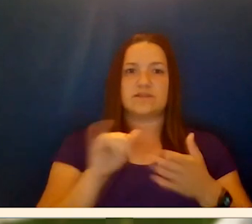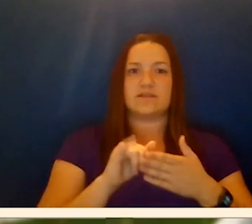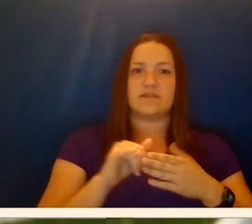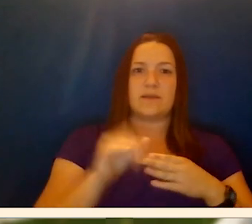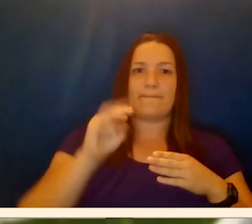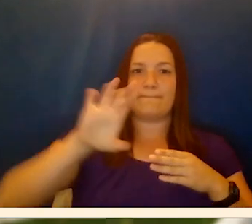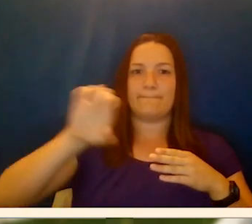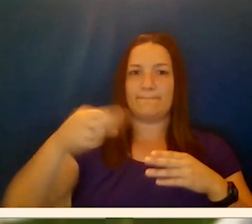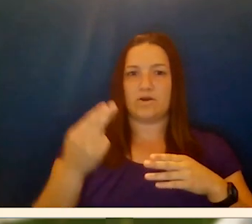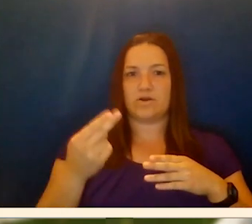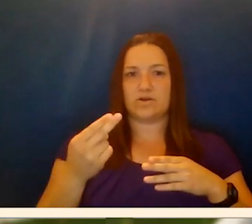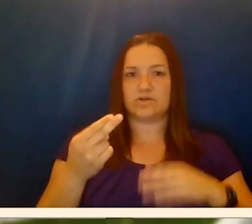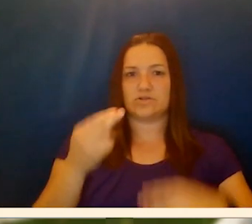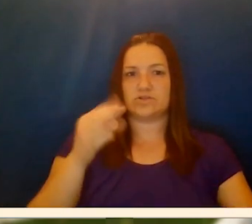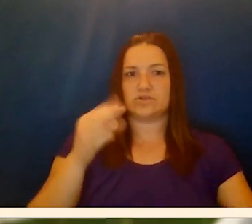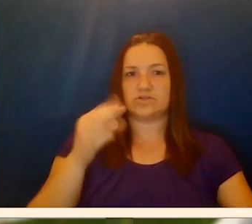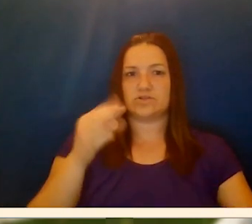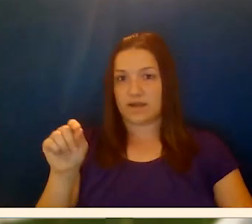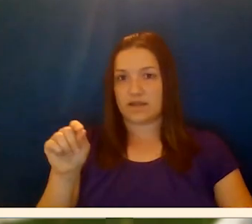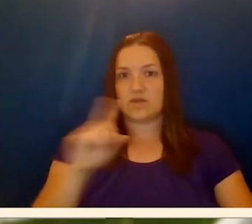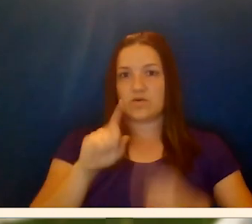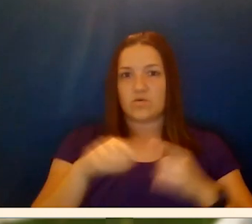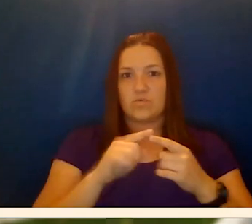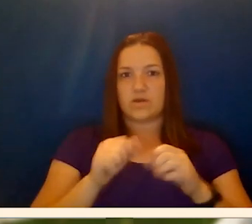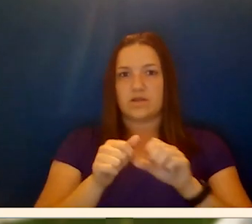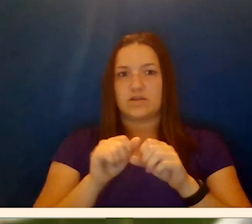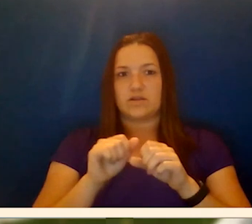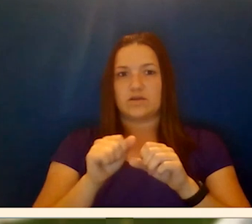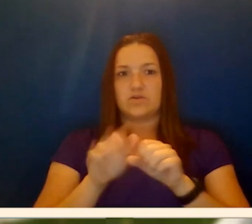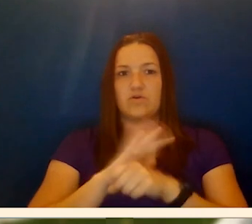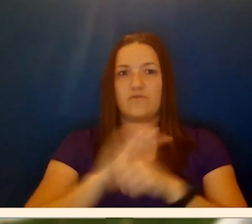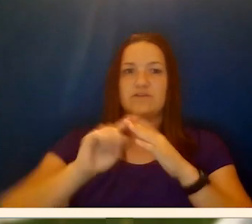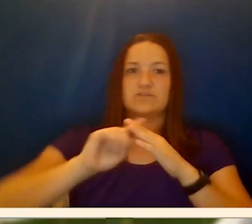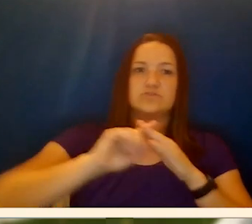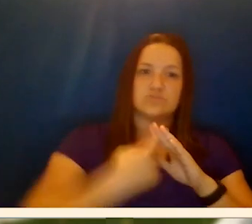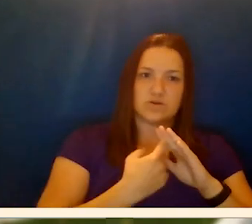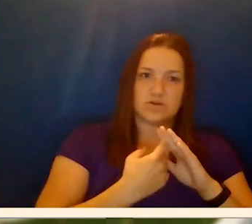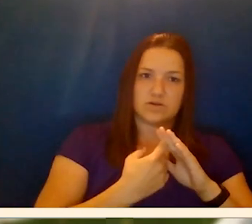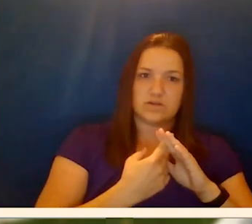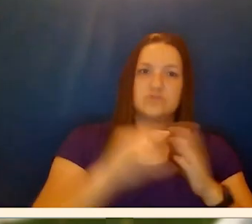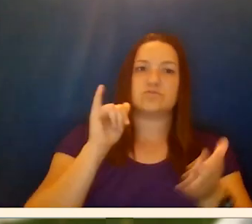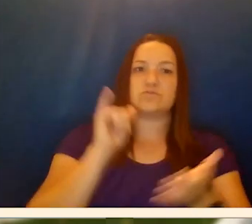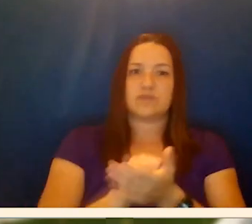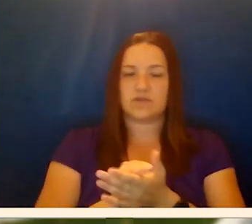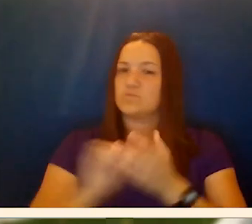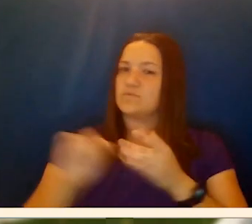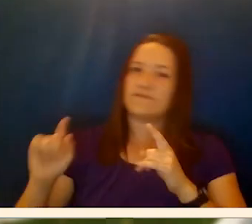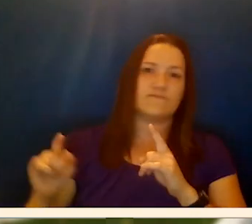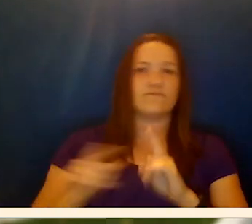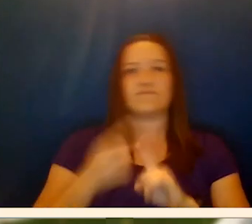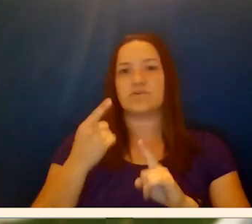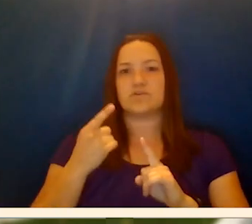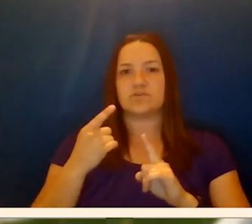back in March of 2020 when the pandemic broke. So that's when we first turned our